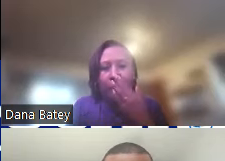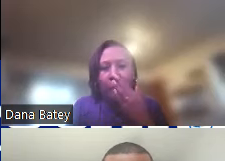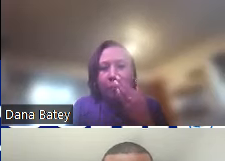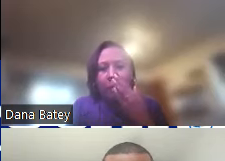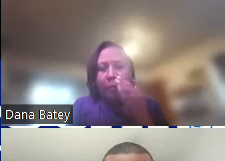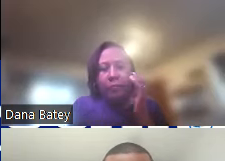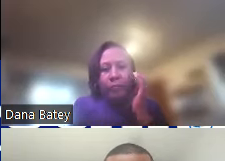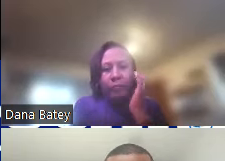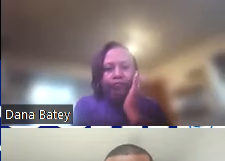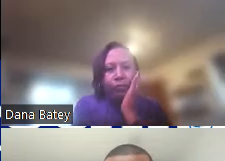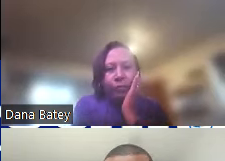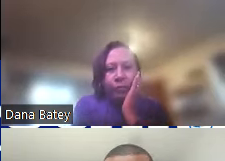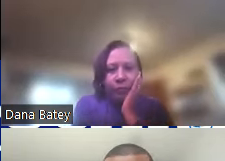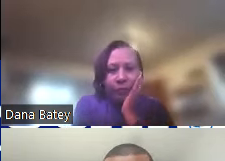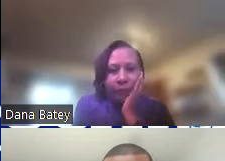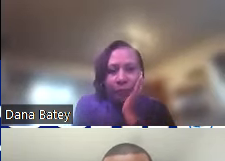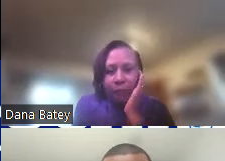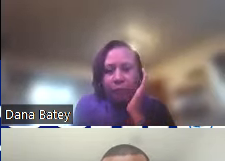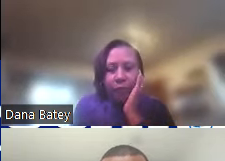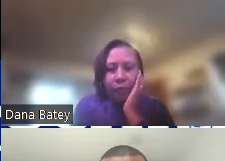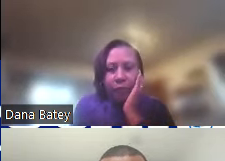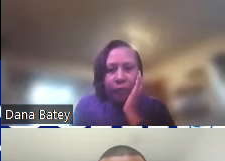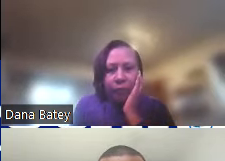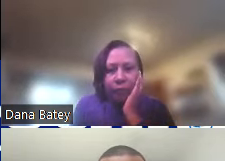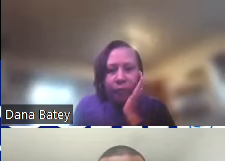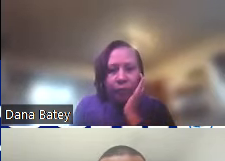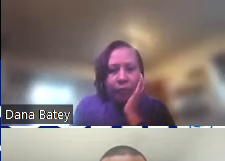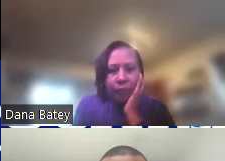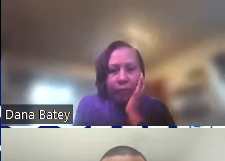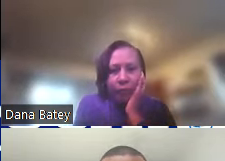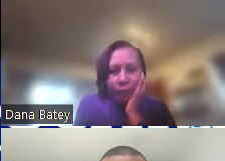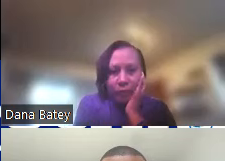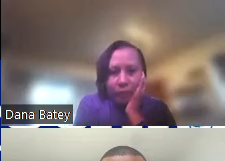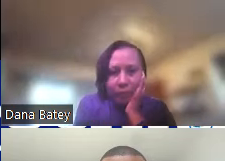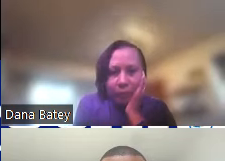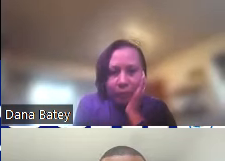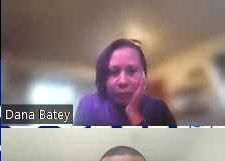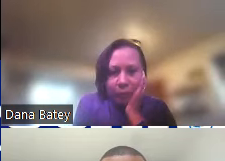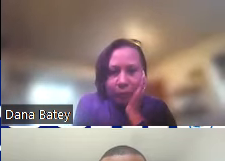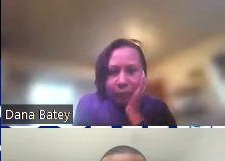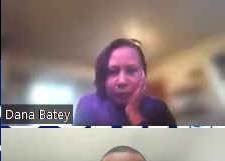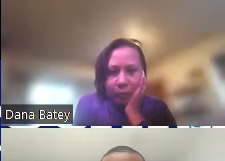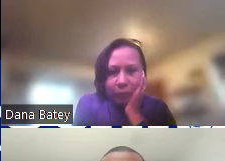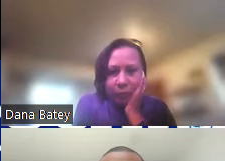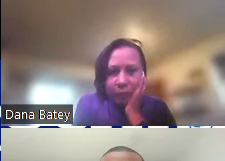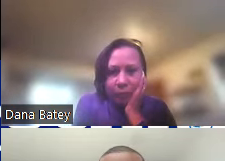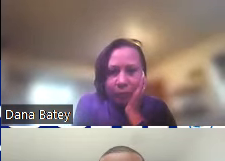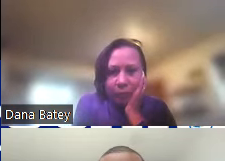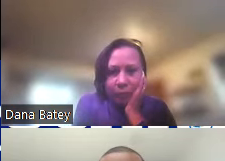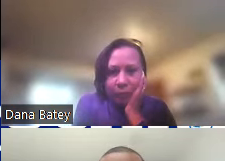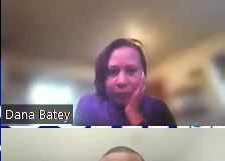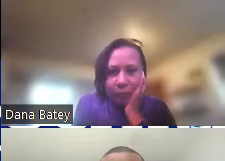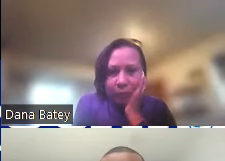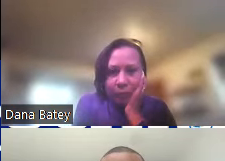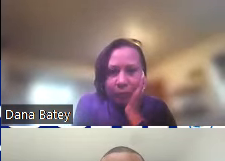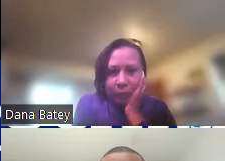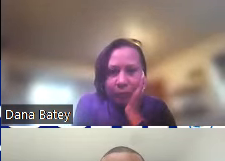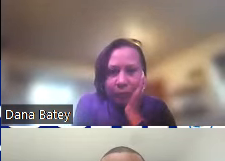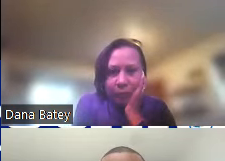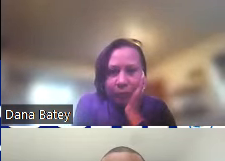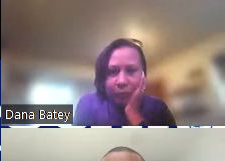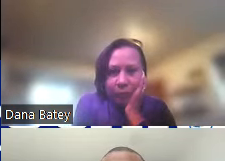just commiserating about the data that's not going to. And so with that, I think this is the portion where we